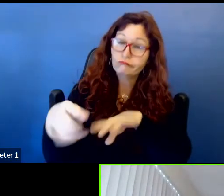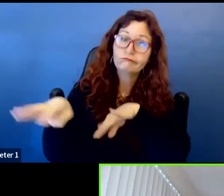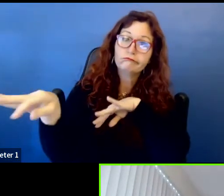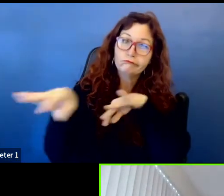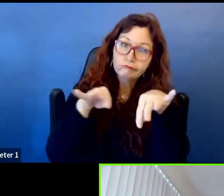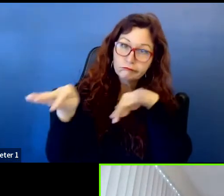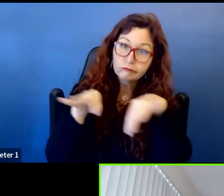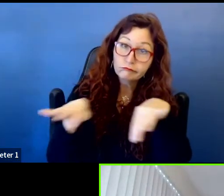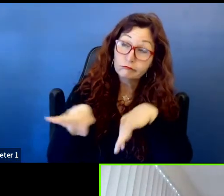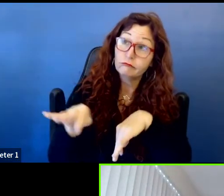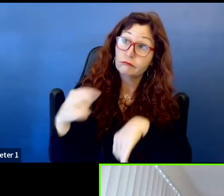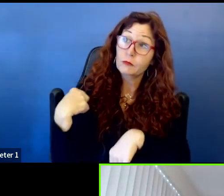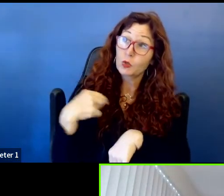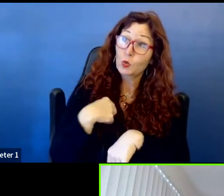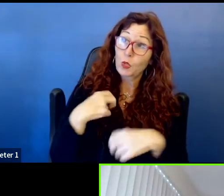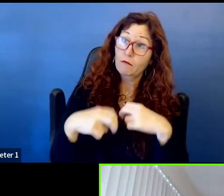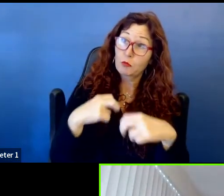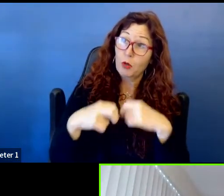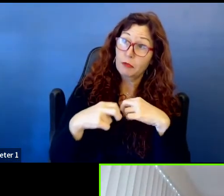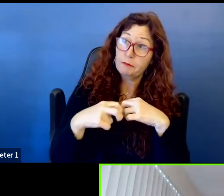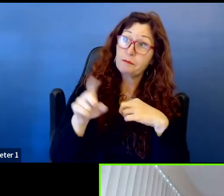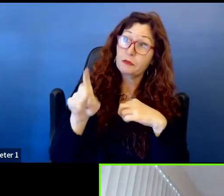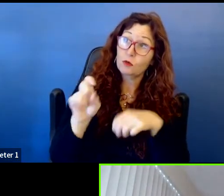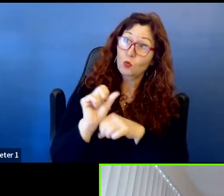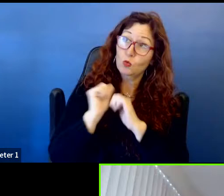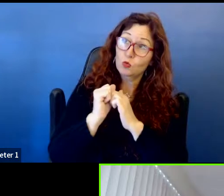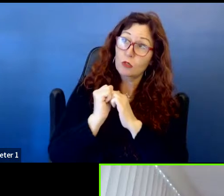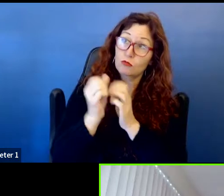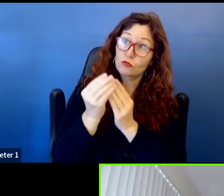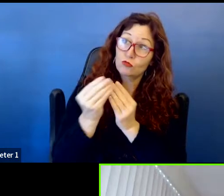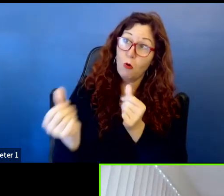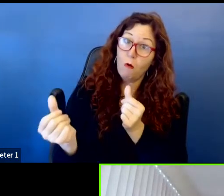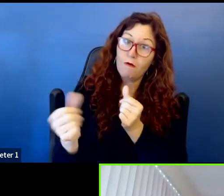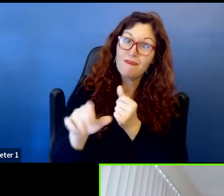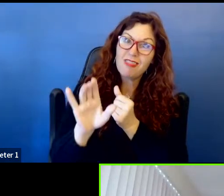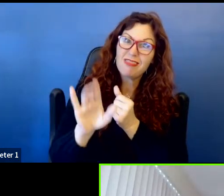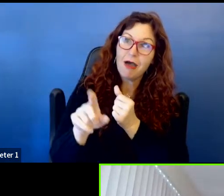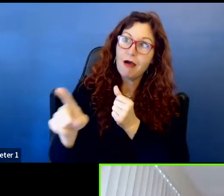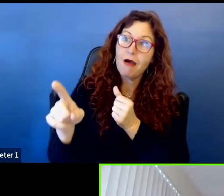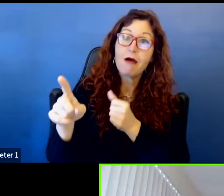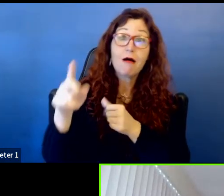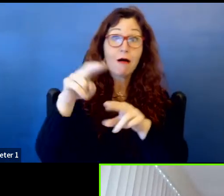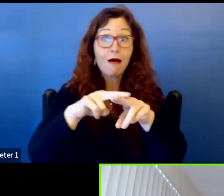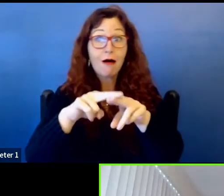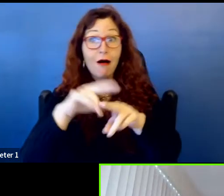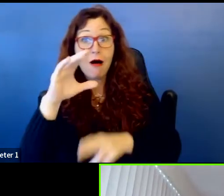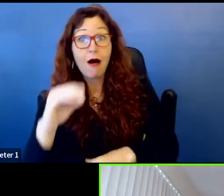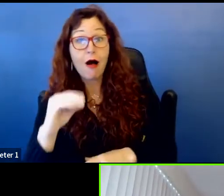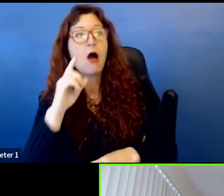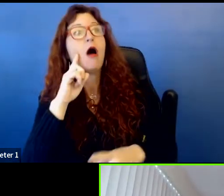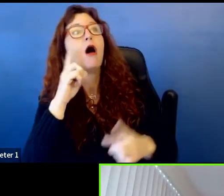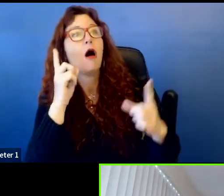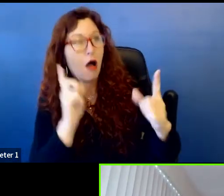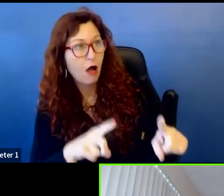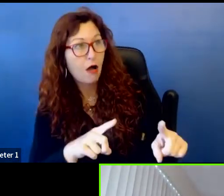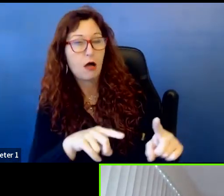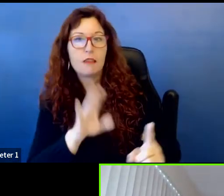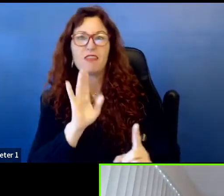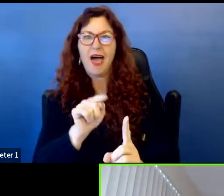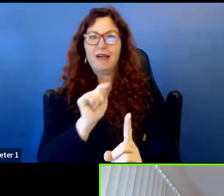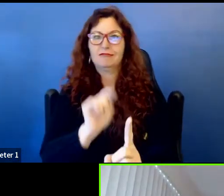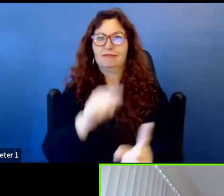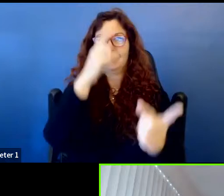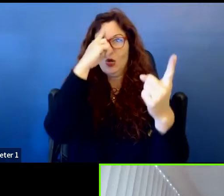that needed to be solved and that agreement i think was really important because that is a written document that the